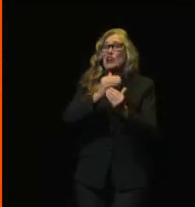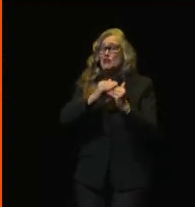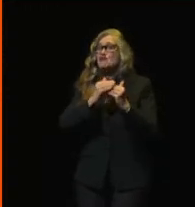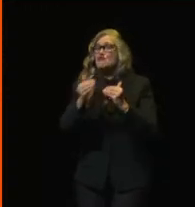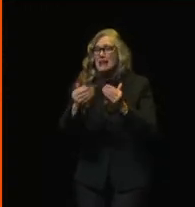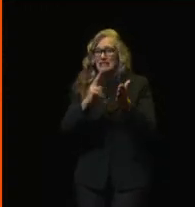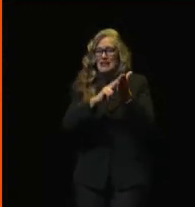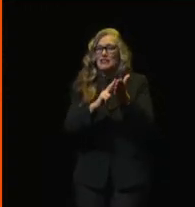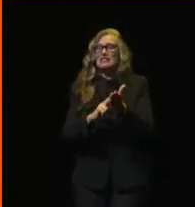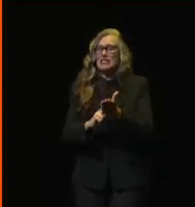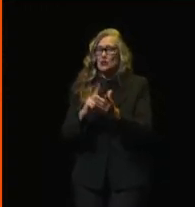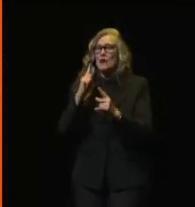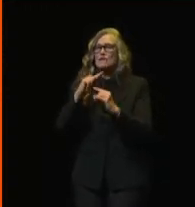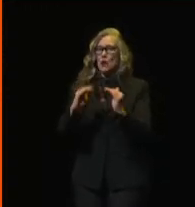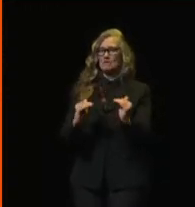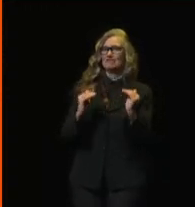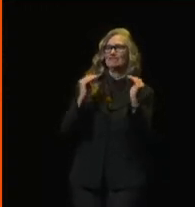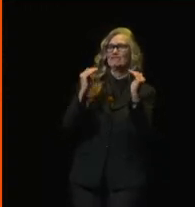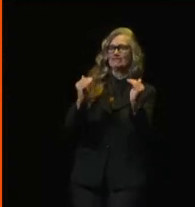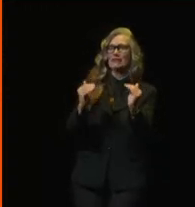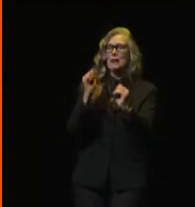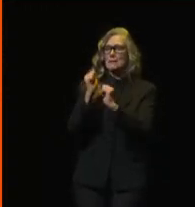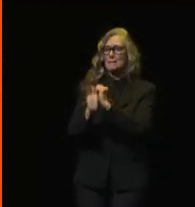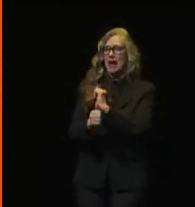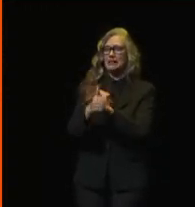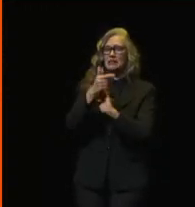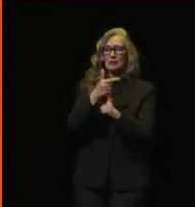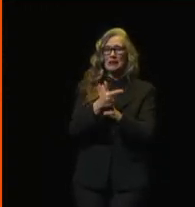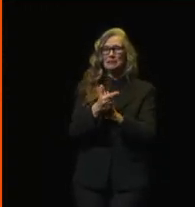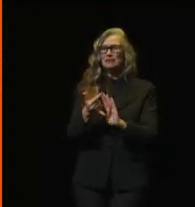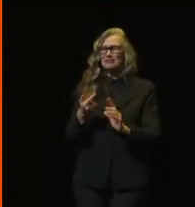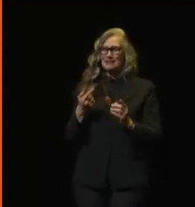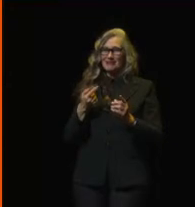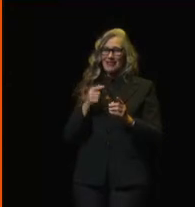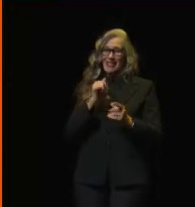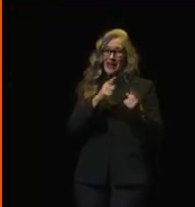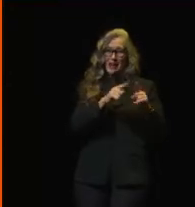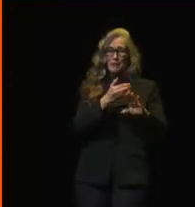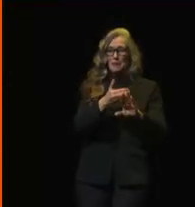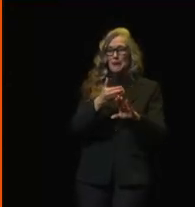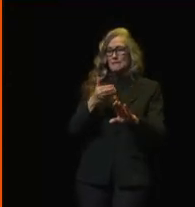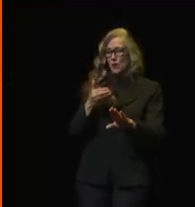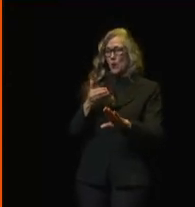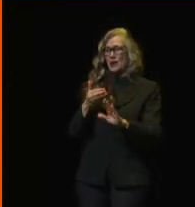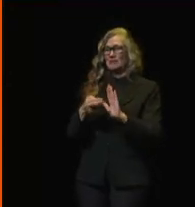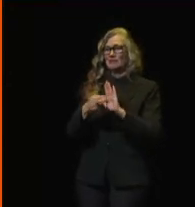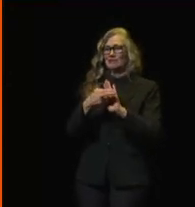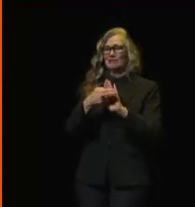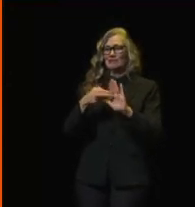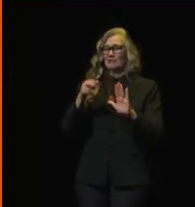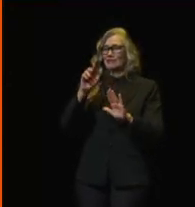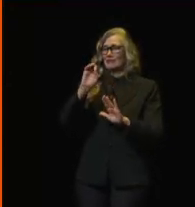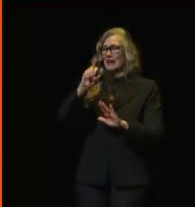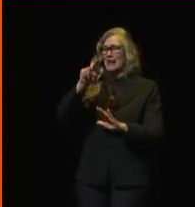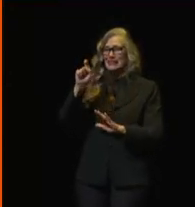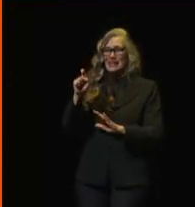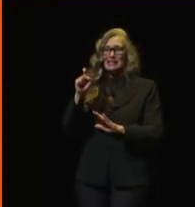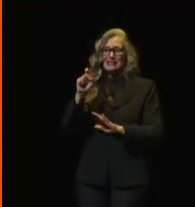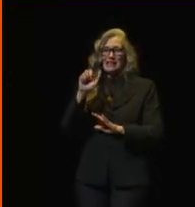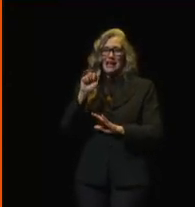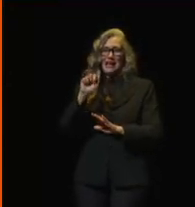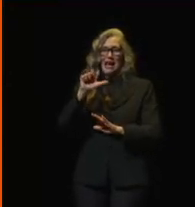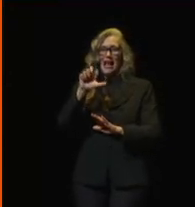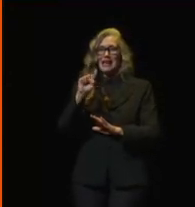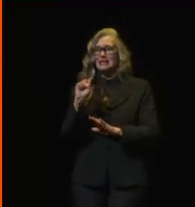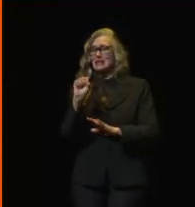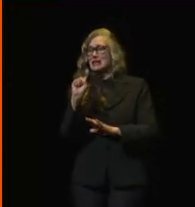bill. This was before his diagnosis with ALS, when Sarah Johnson and I had the blessing of working with him